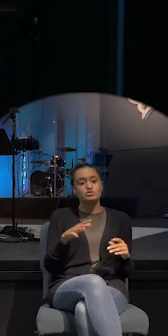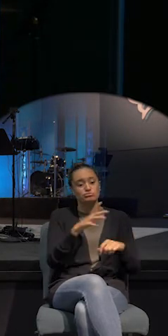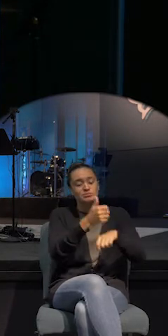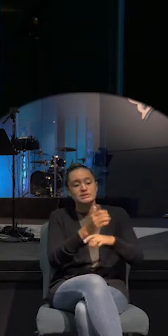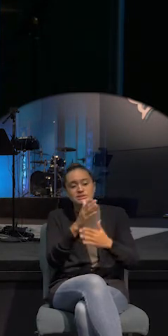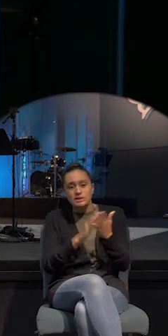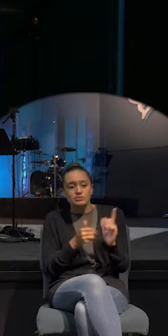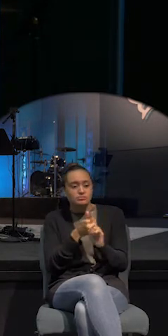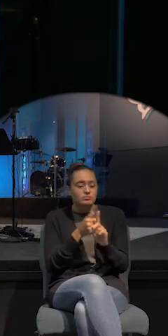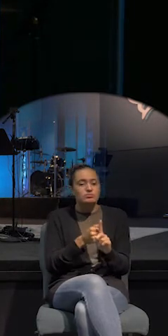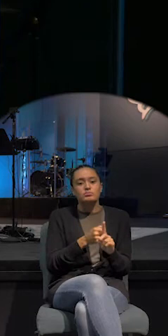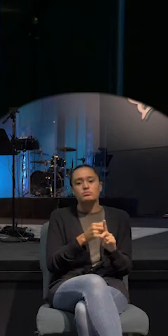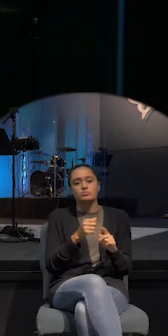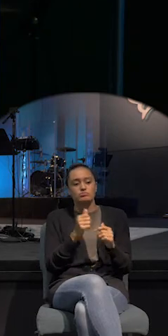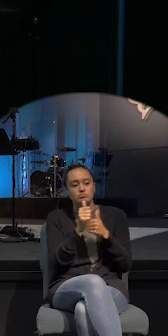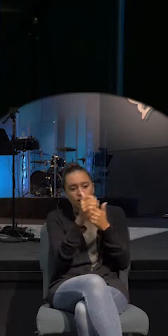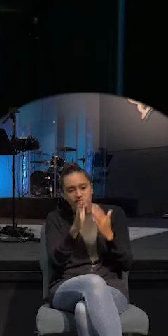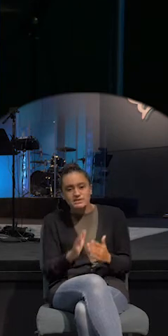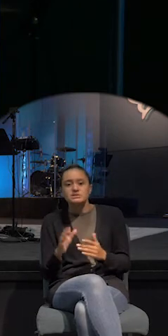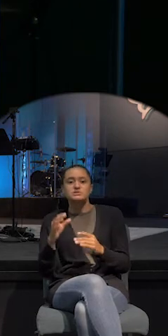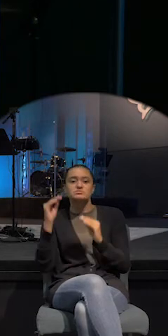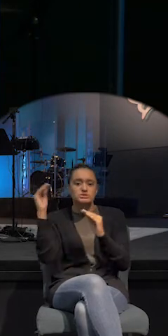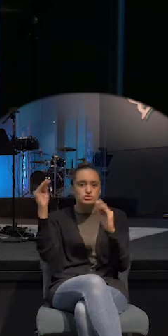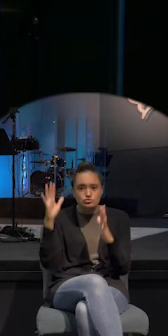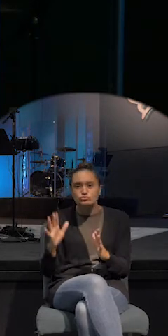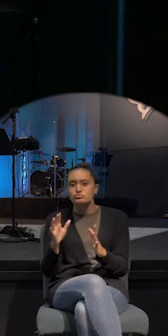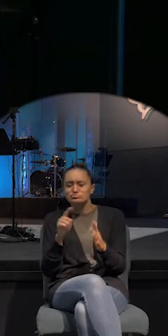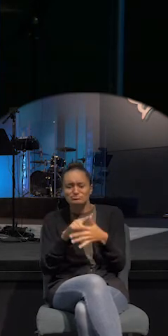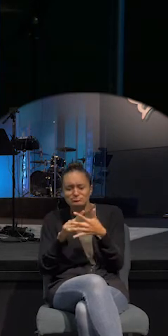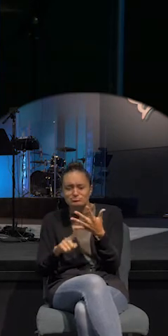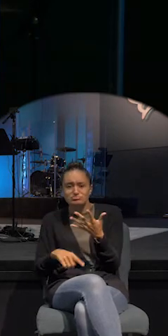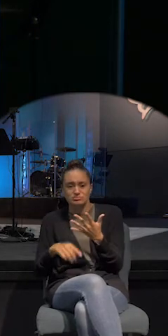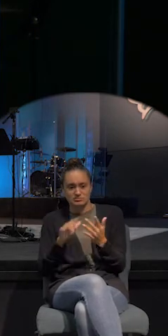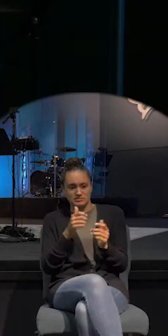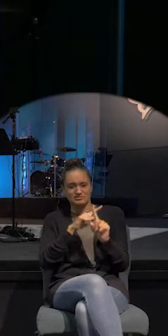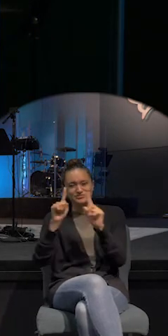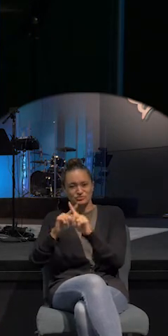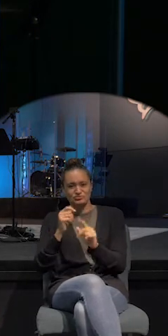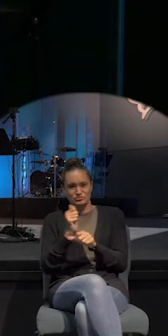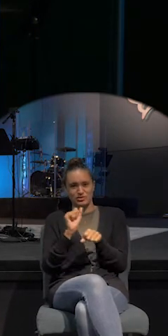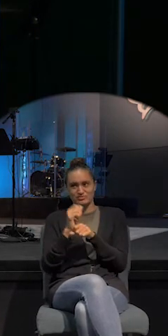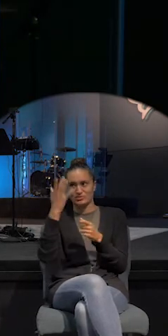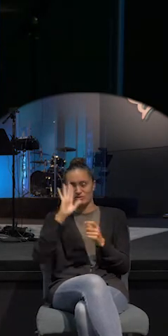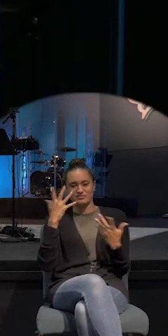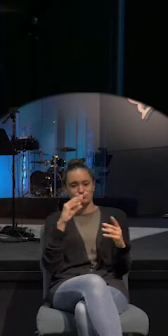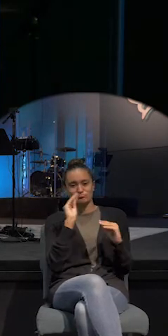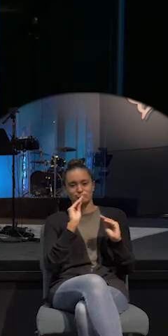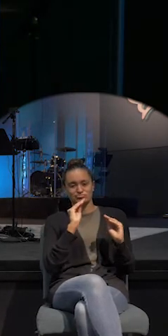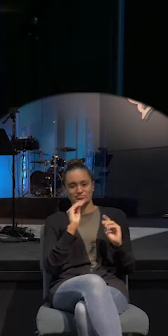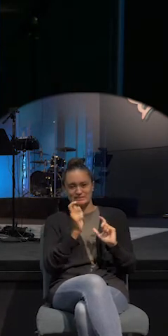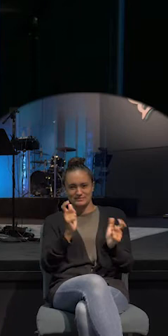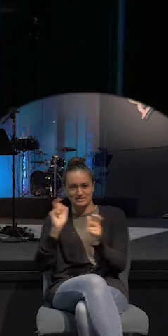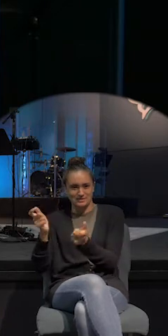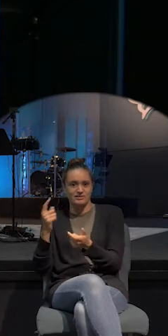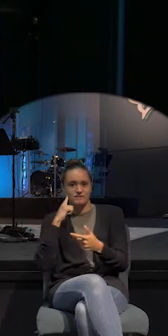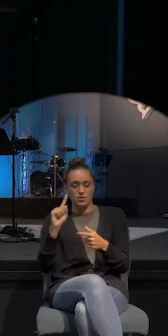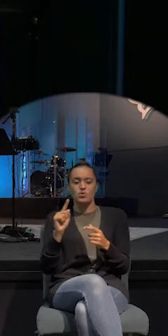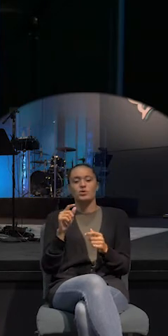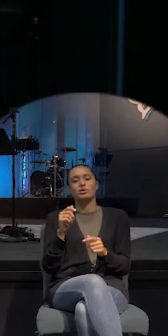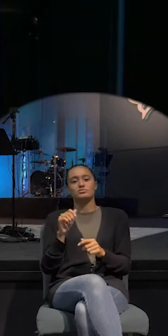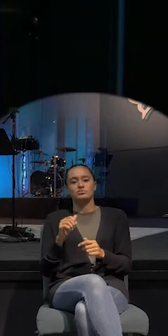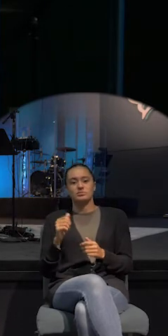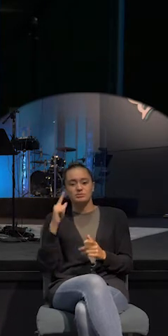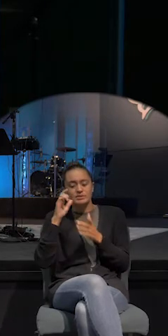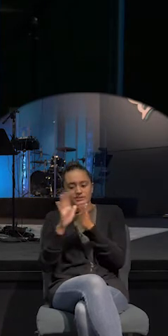evangelists, pastors, and teachers for the equipping of the saints for the work of ministry. And so as we gather together and worship God, we'll love